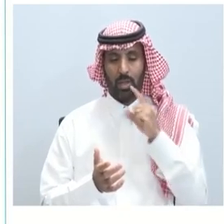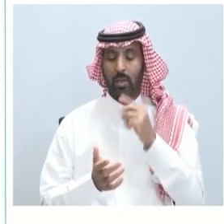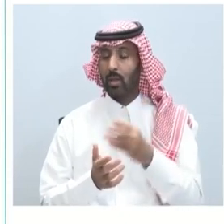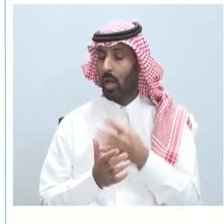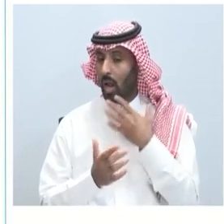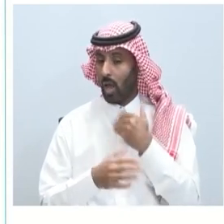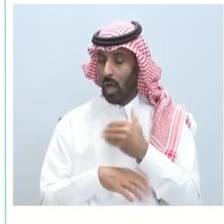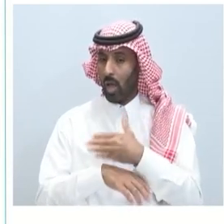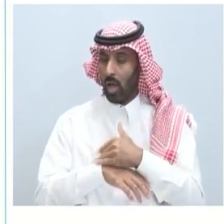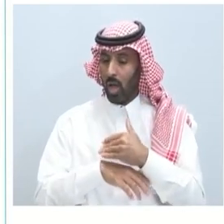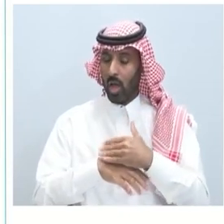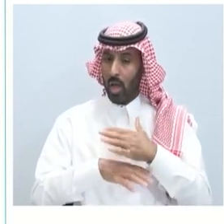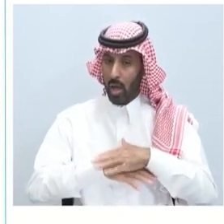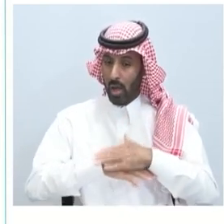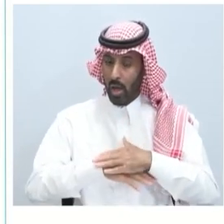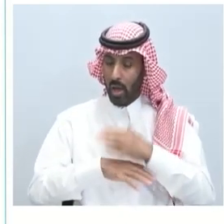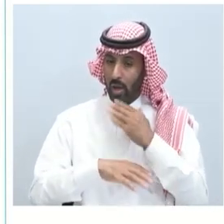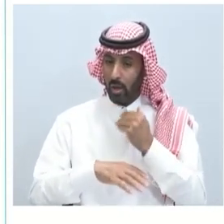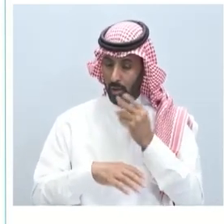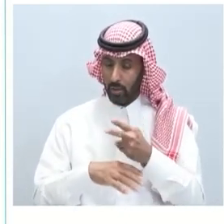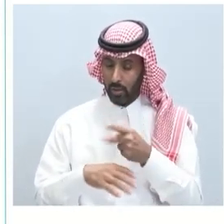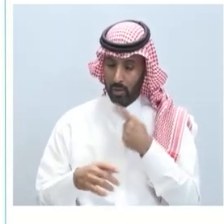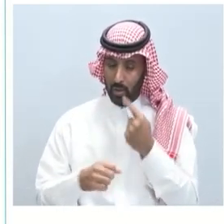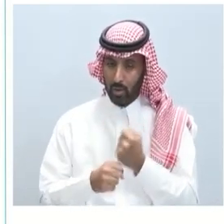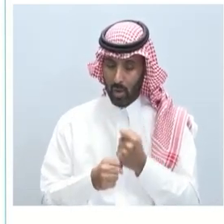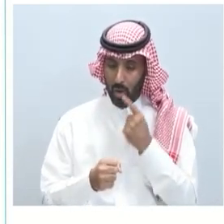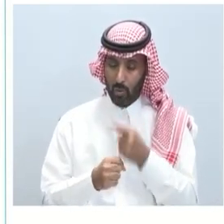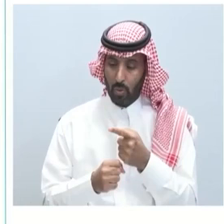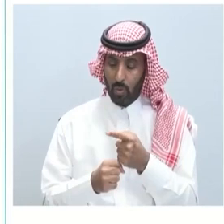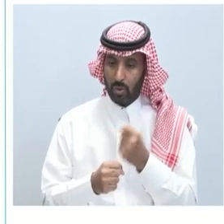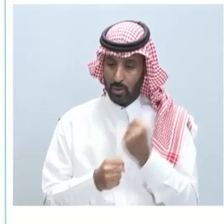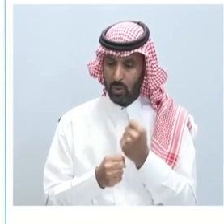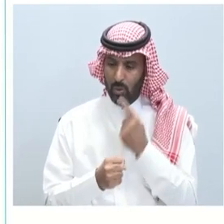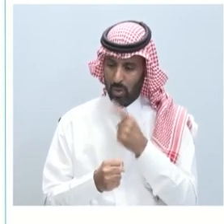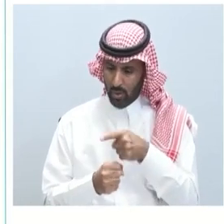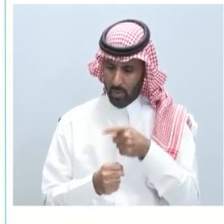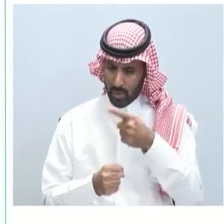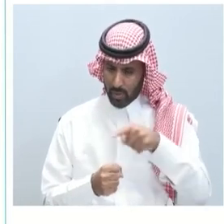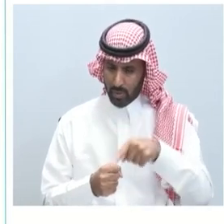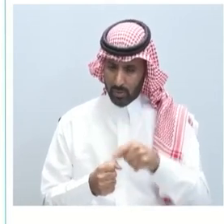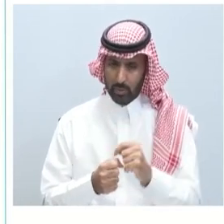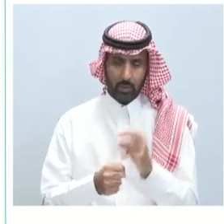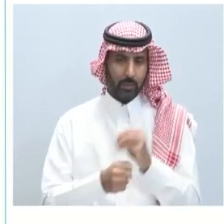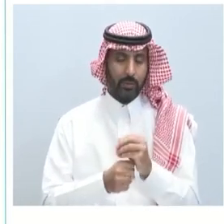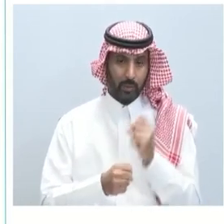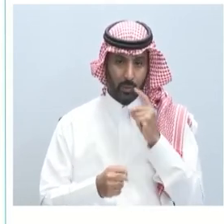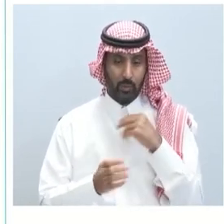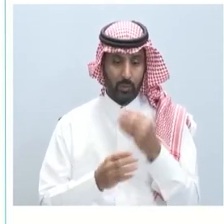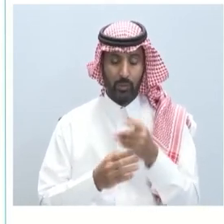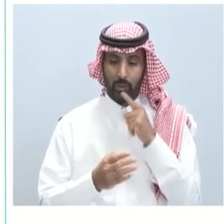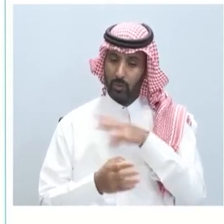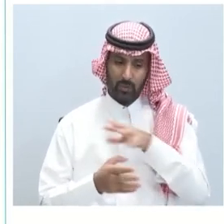mean? Have you ever been tempted to do something that wasn't right? Explain. Do you think in